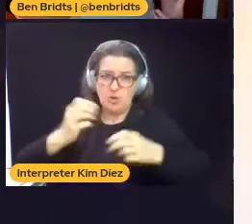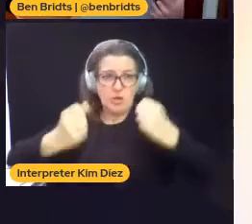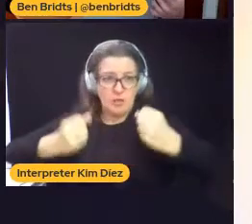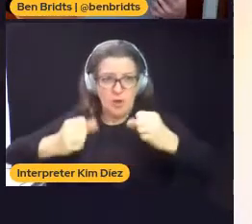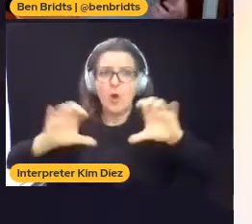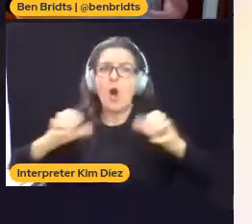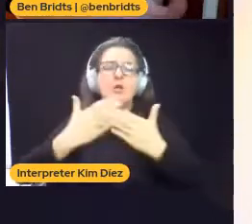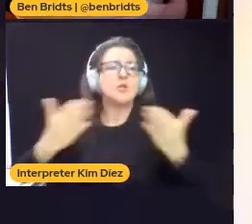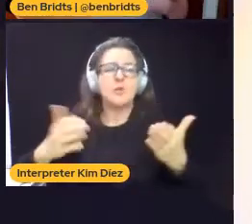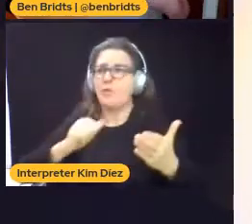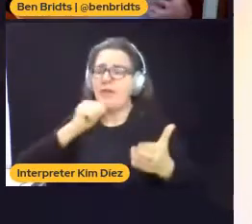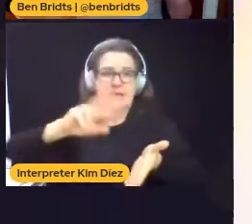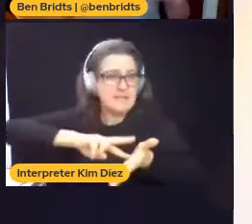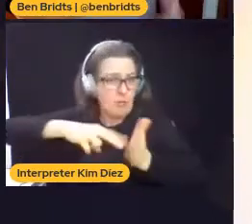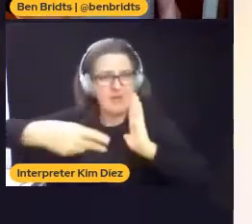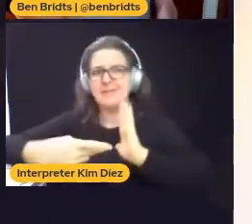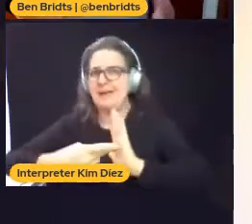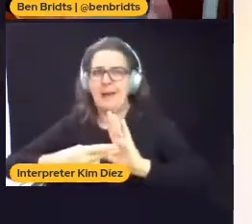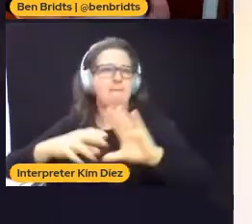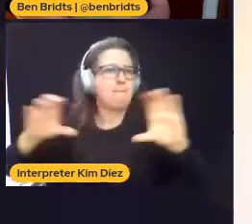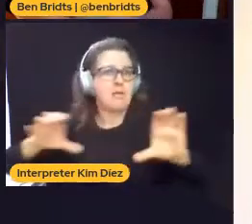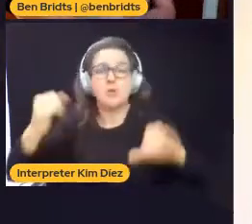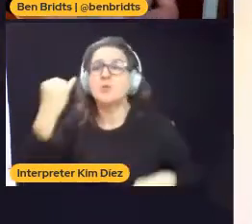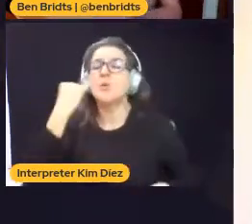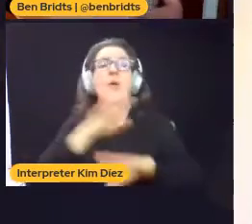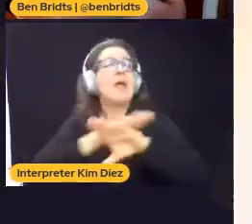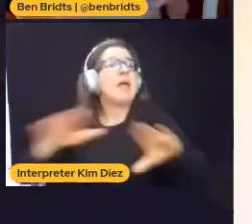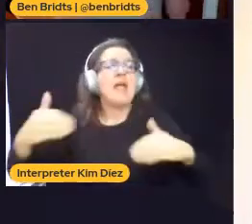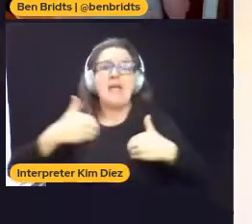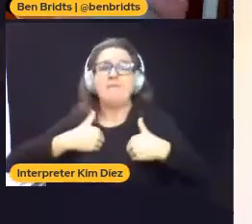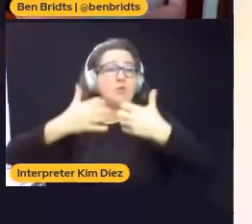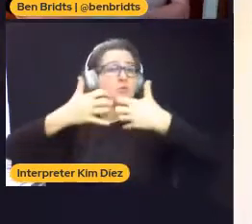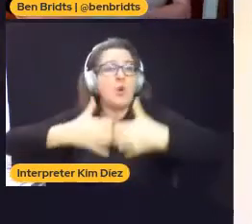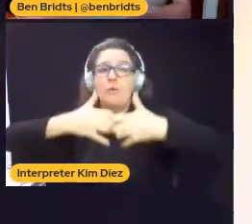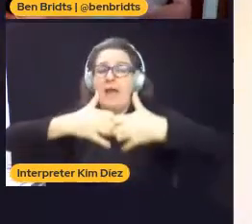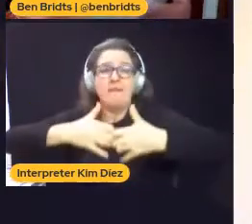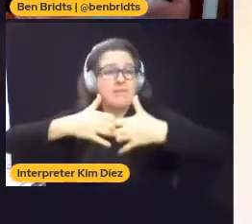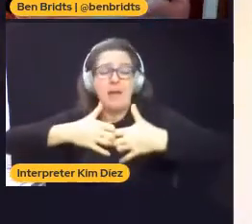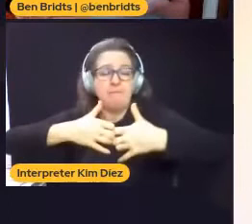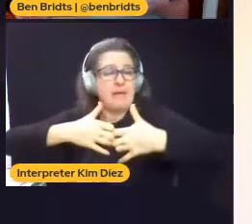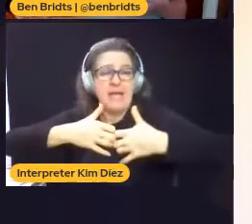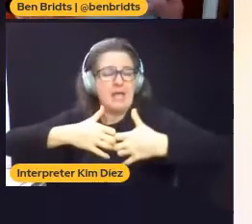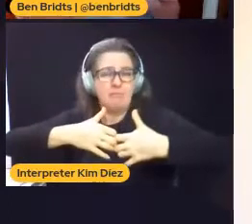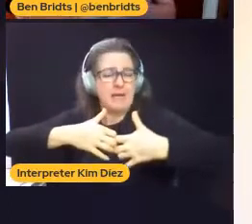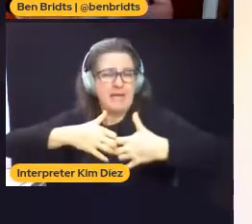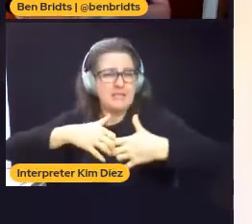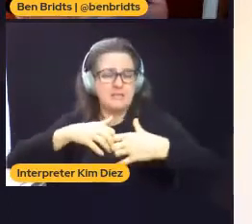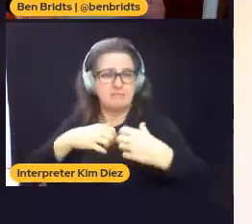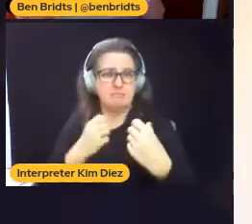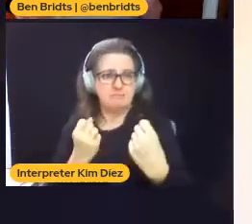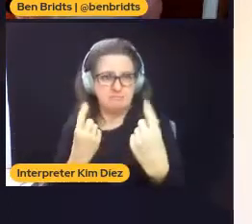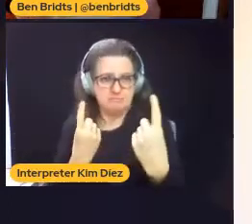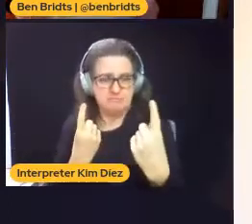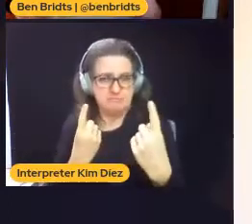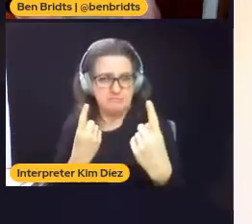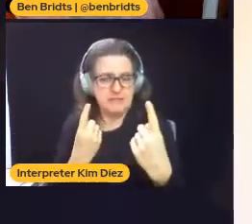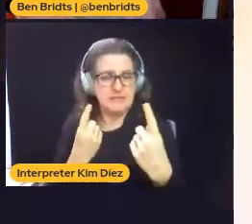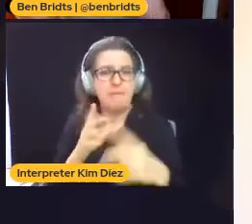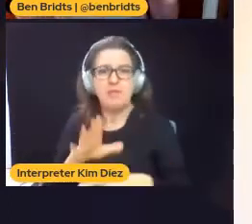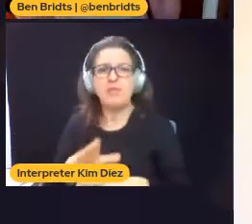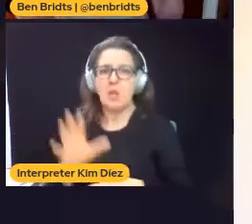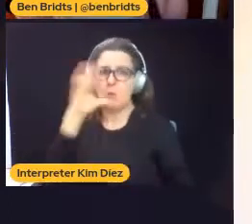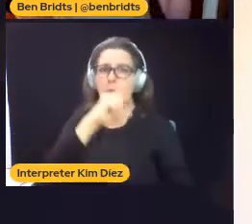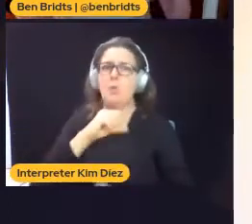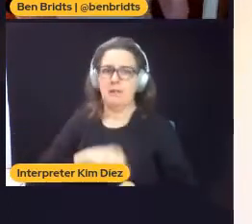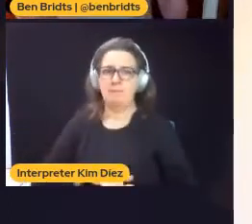meant to do. If you don't have that mechanical sympathy, you will miss that. And if we write a